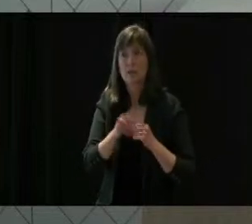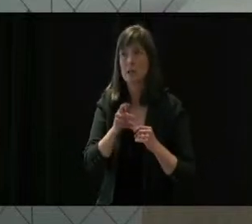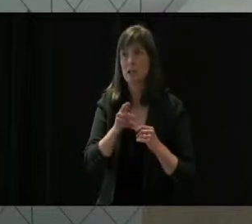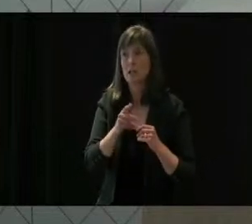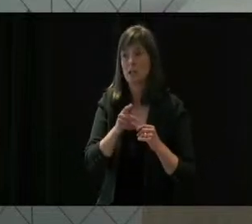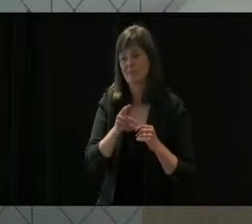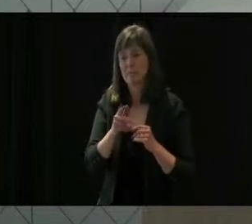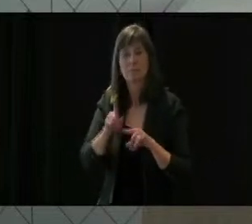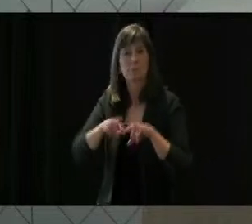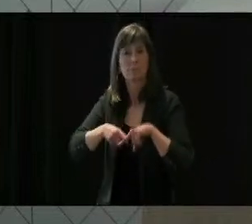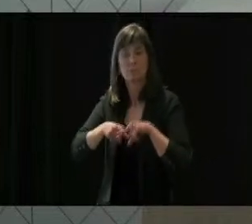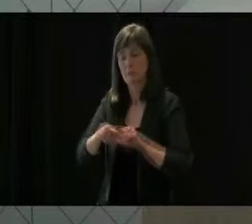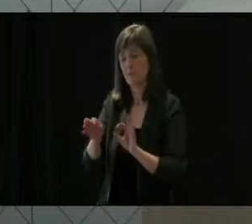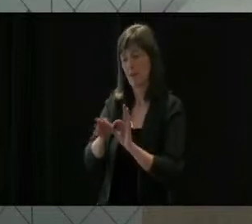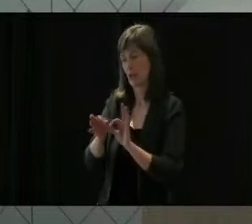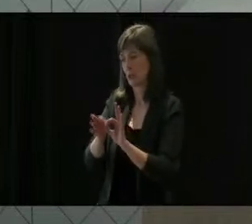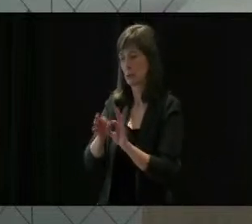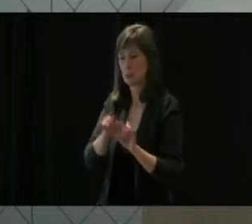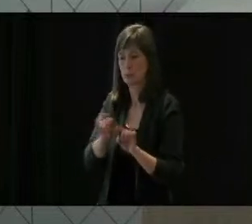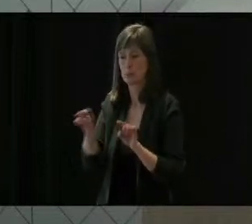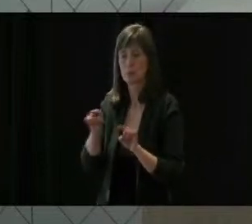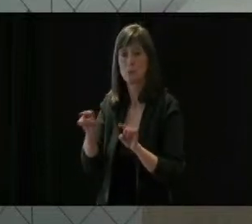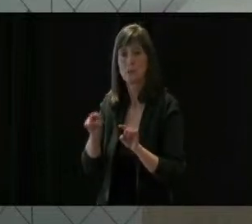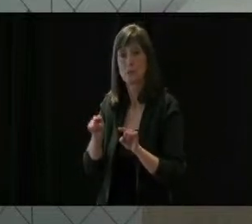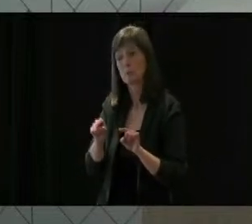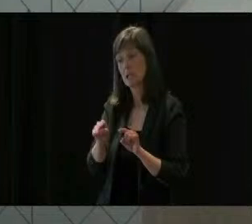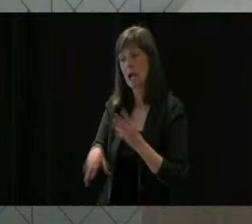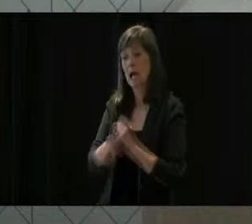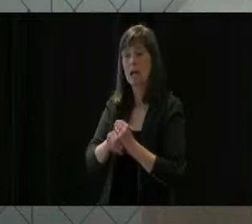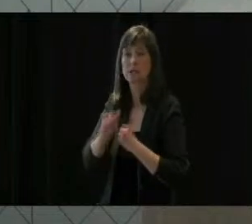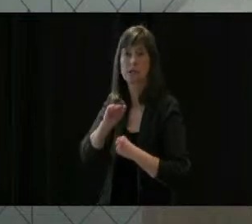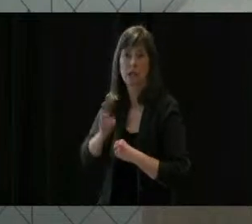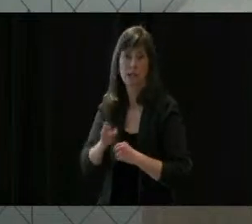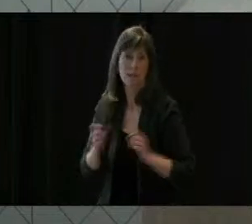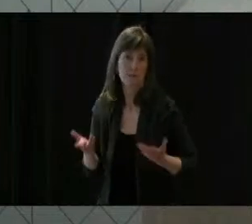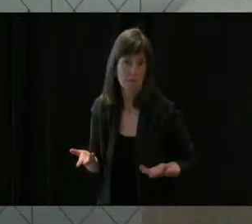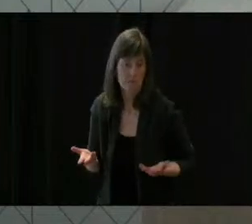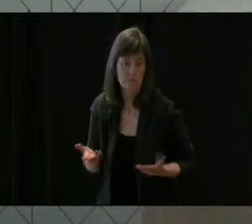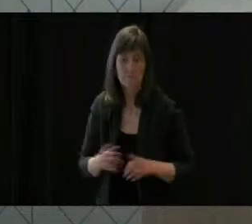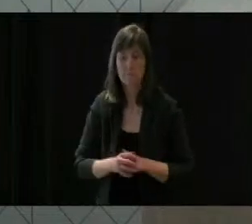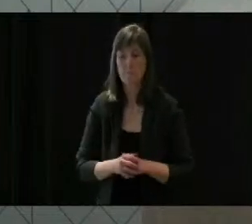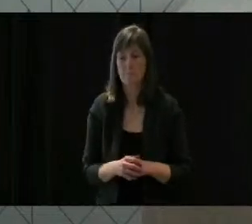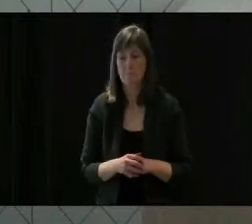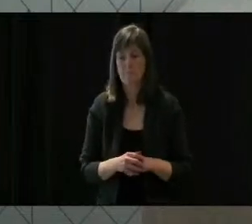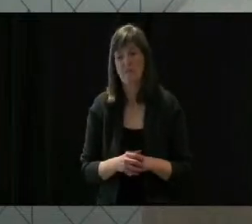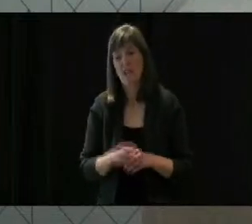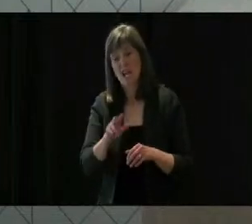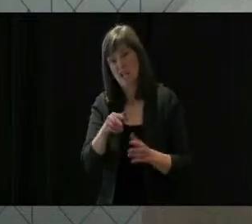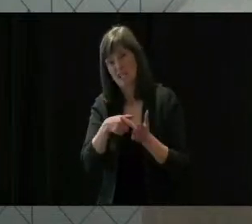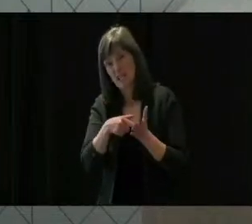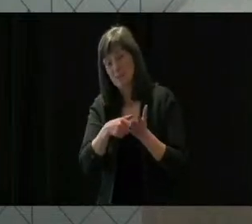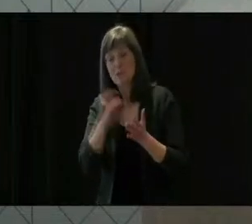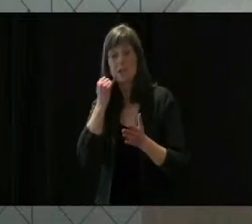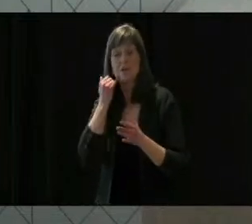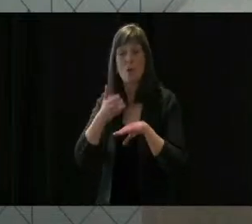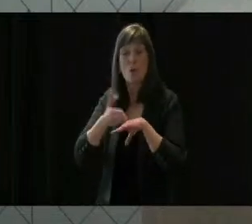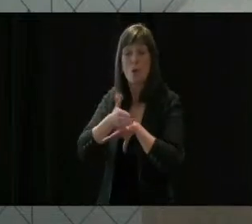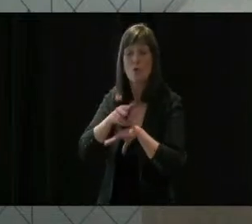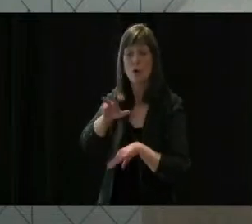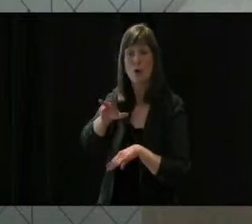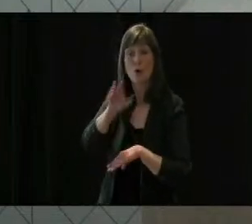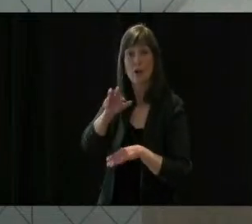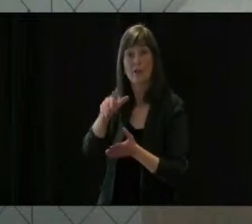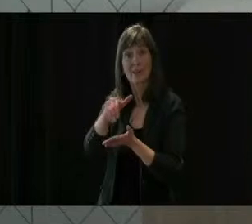the value of the transaction. So we're thinking property transactions in excess of $300,000 should